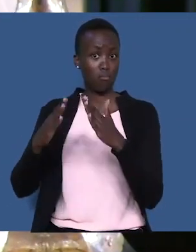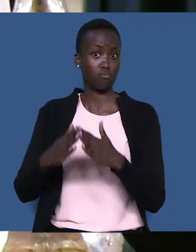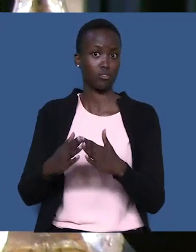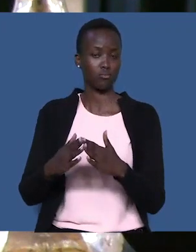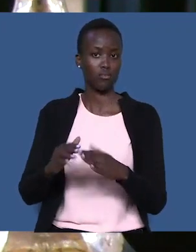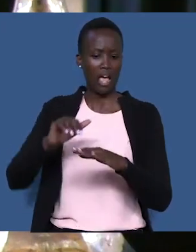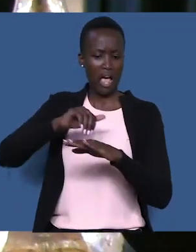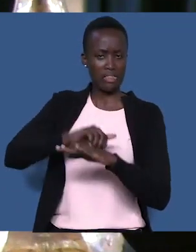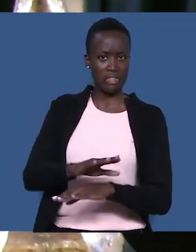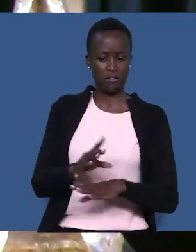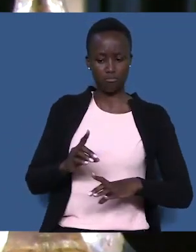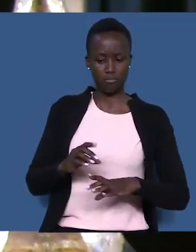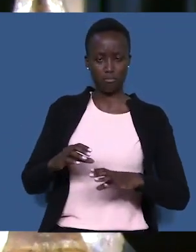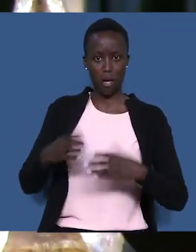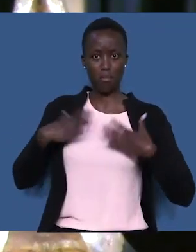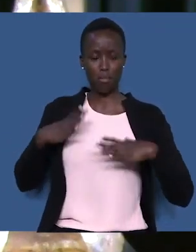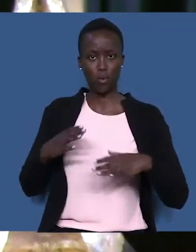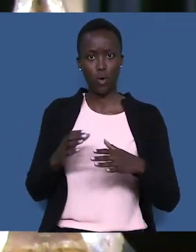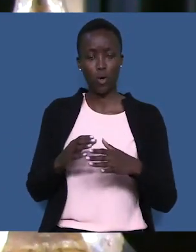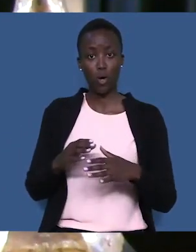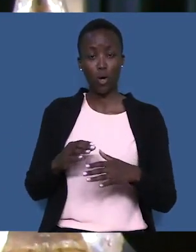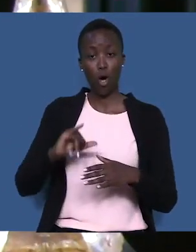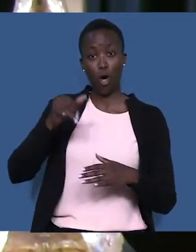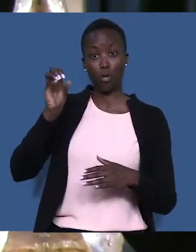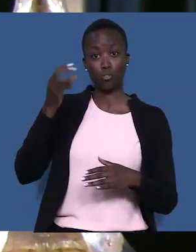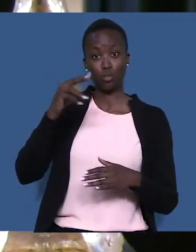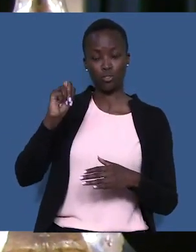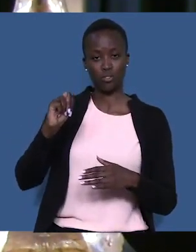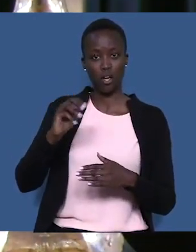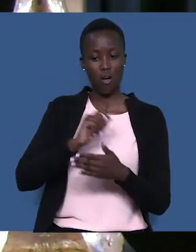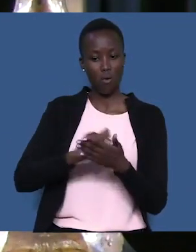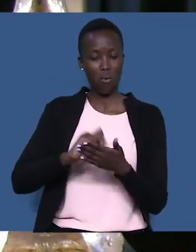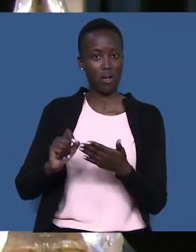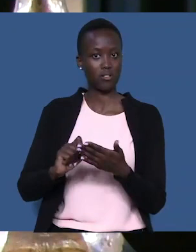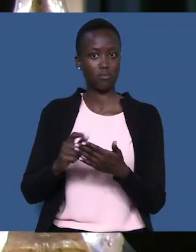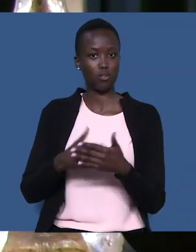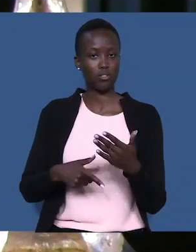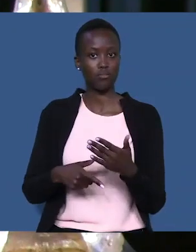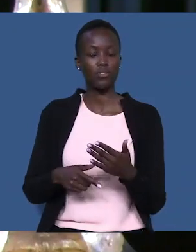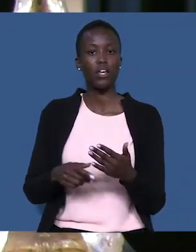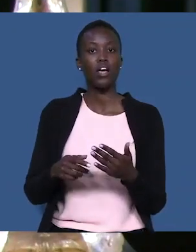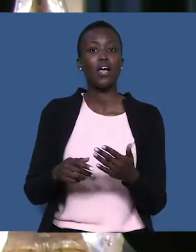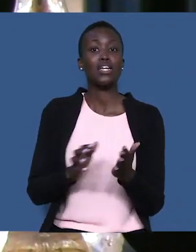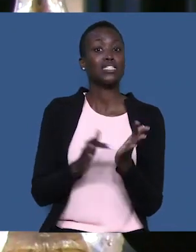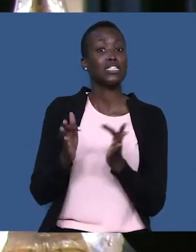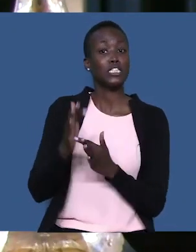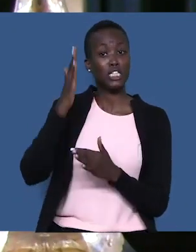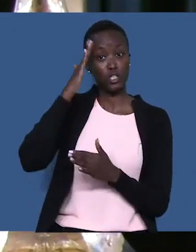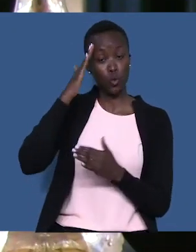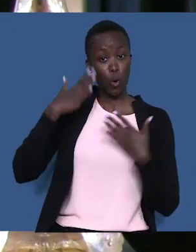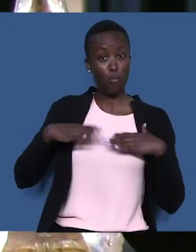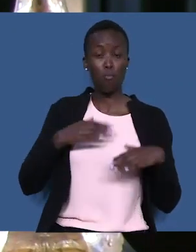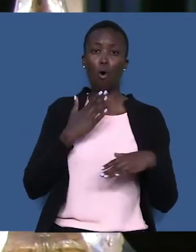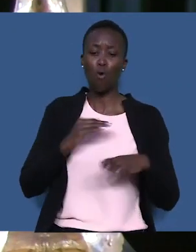he sent the crowd away, John tells us that Jesus knew that the crowd wanted to force him to be king. That's why he sent them away